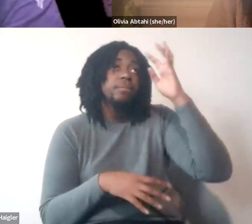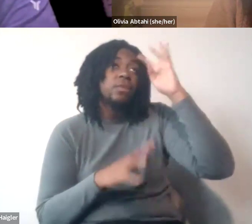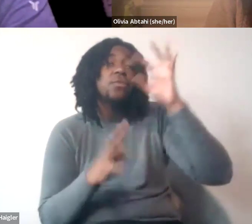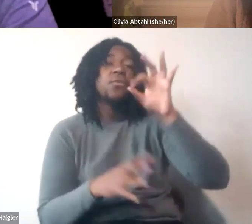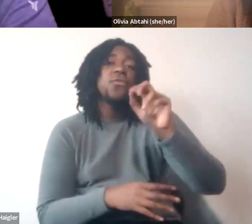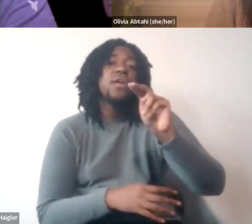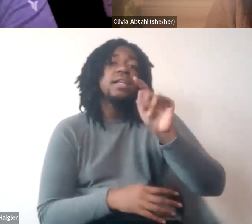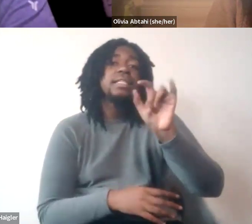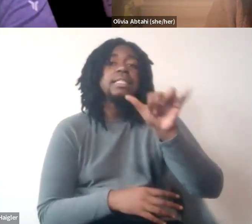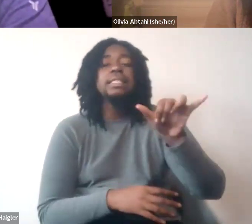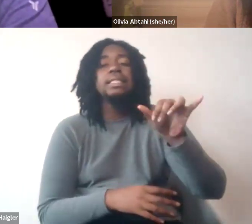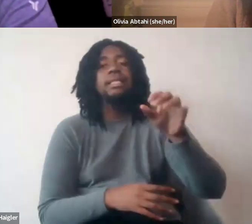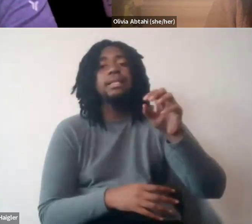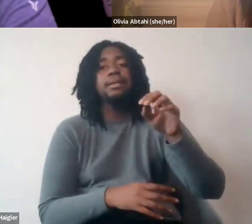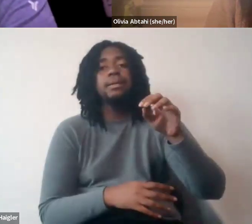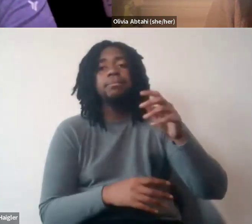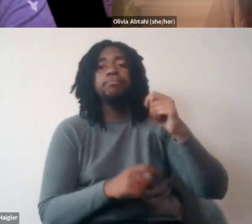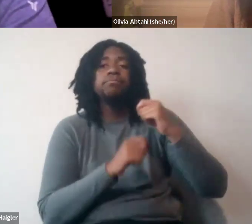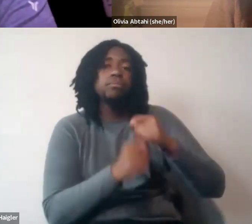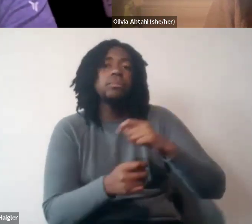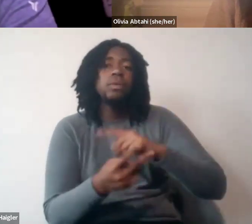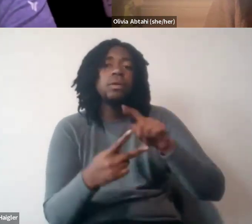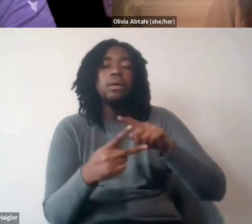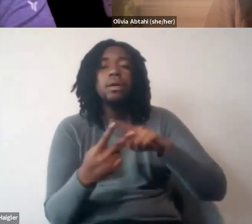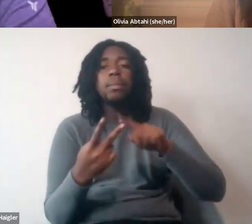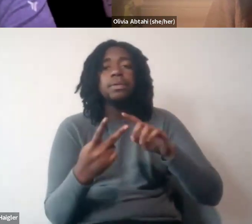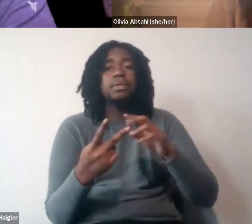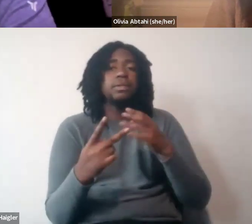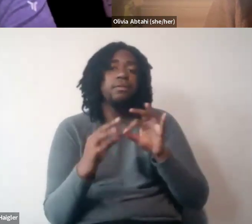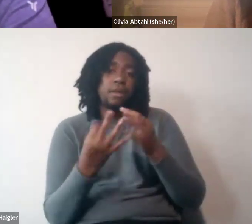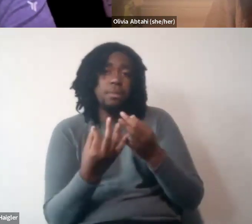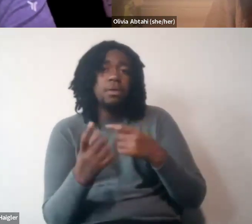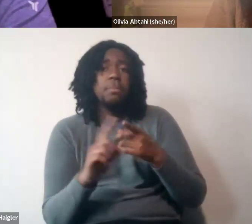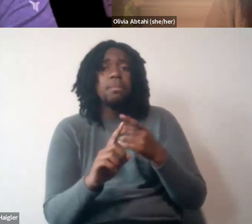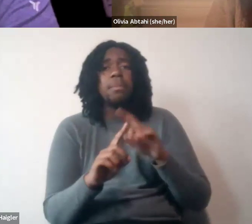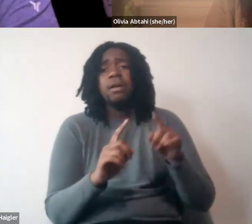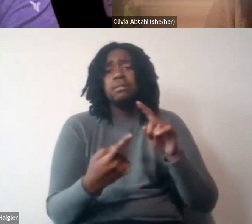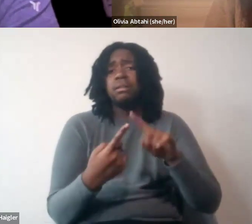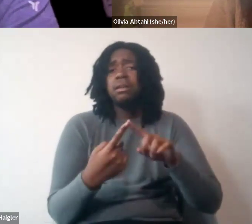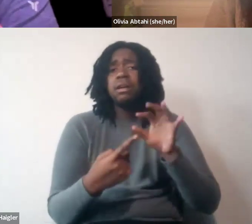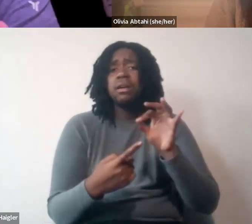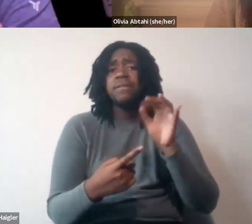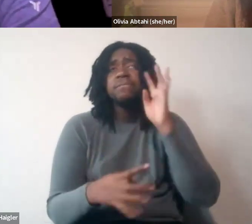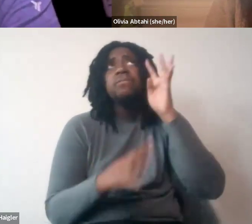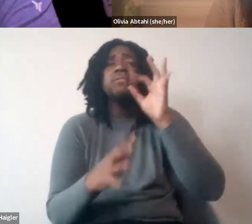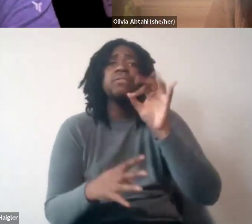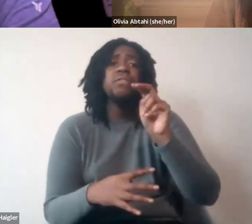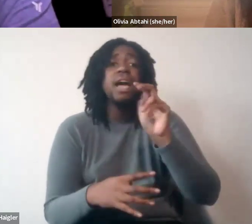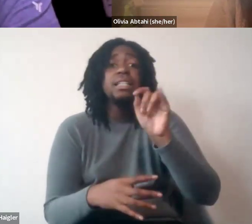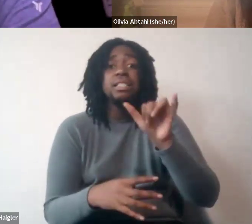the family of your story. But is fantasy is that where you come from, or was this did this come